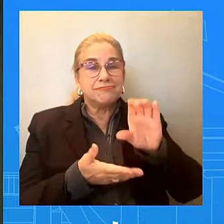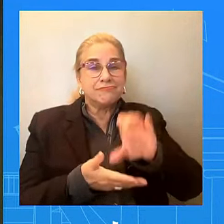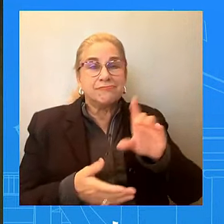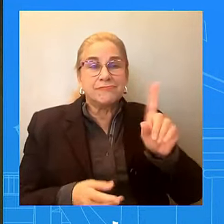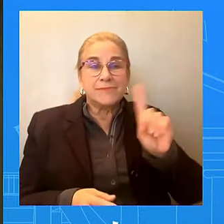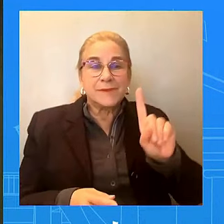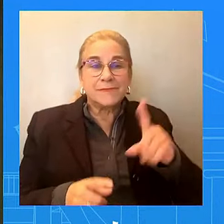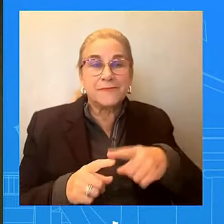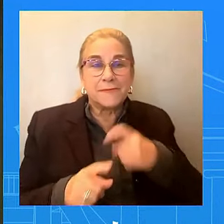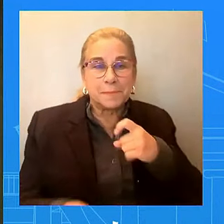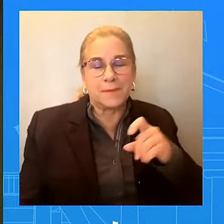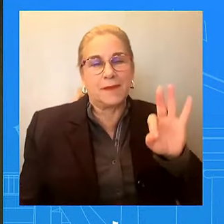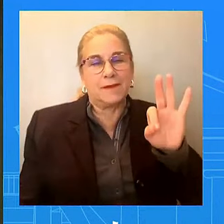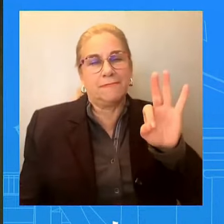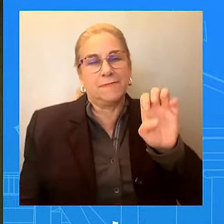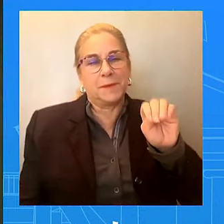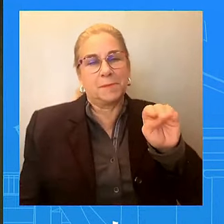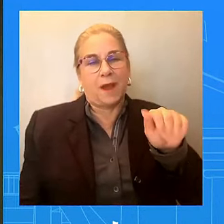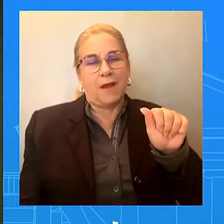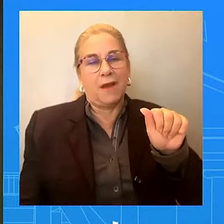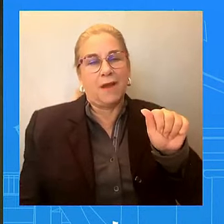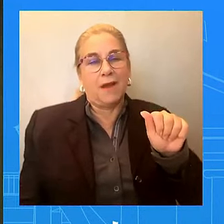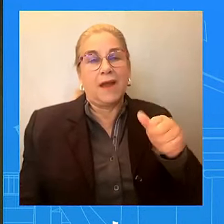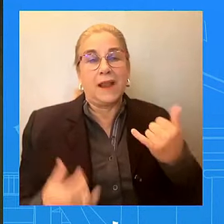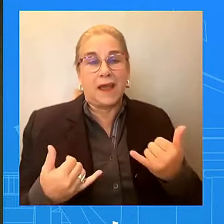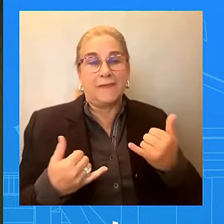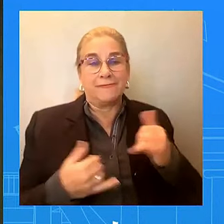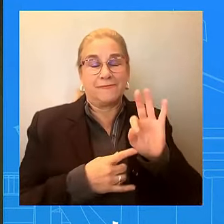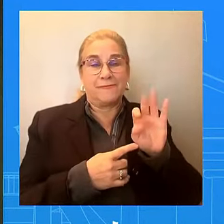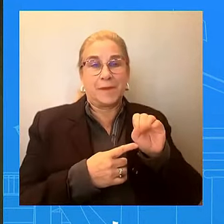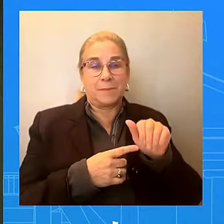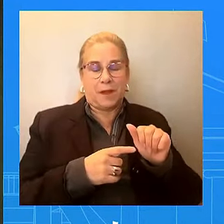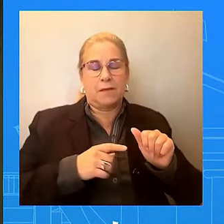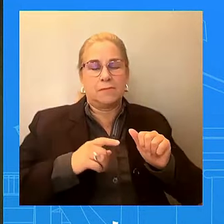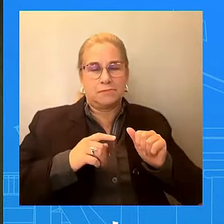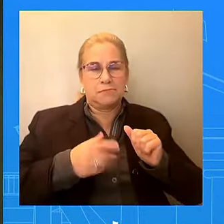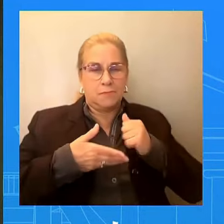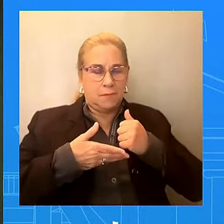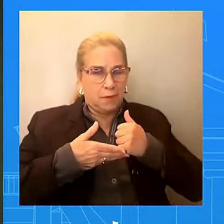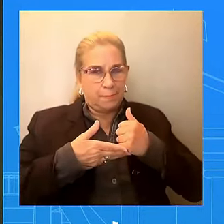can meet the immediate needs. We will need funding very rapidly.